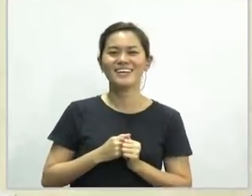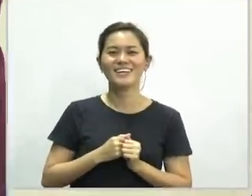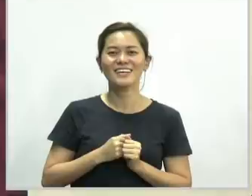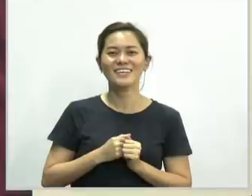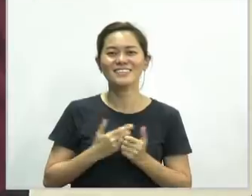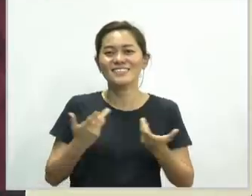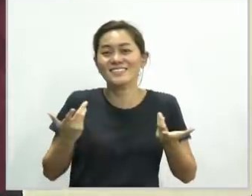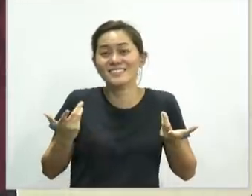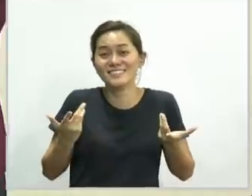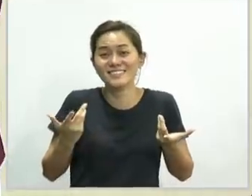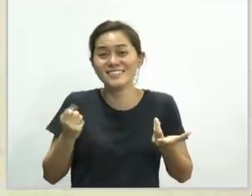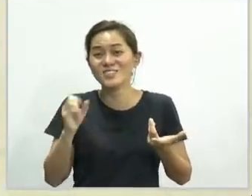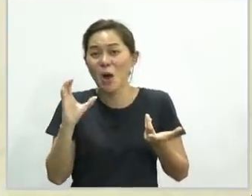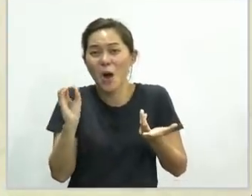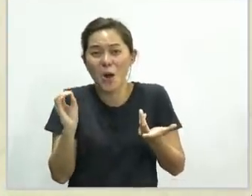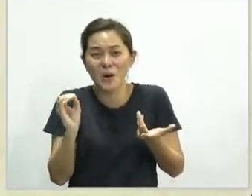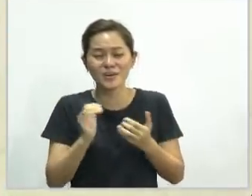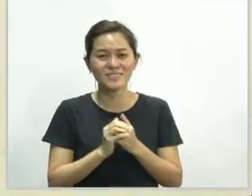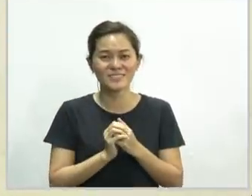So,